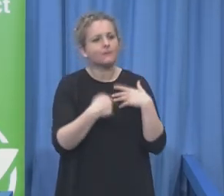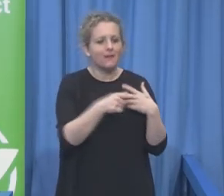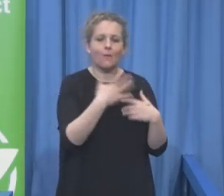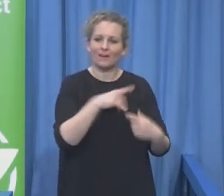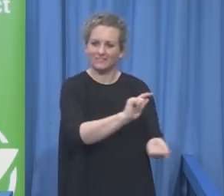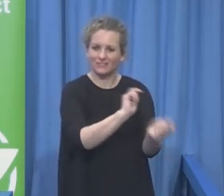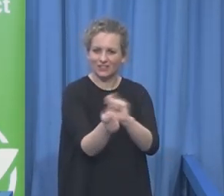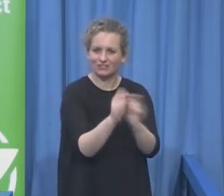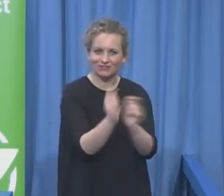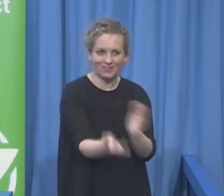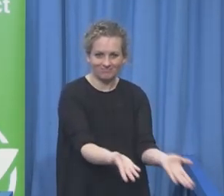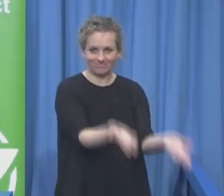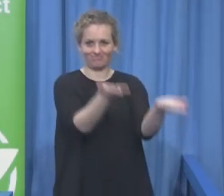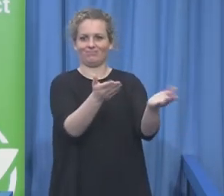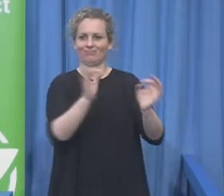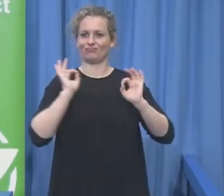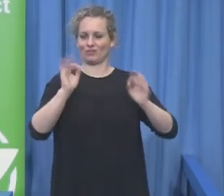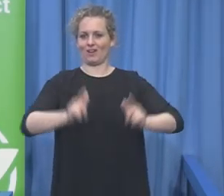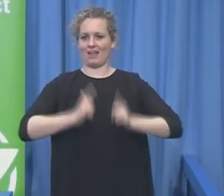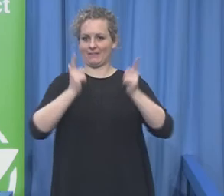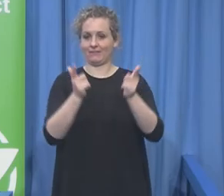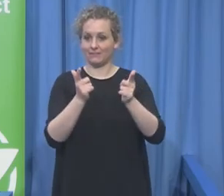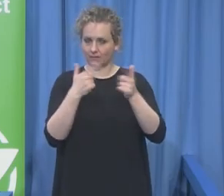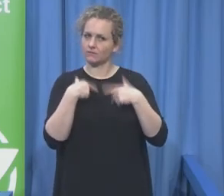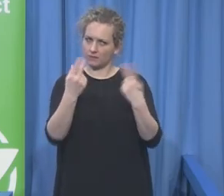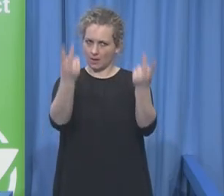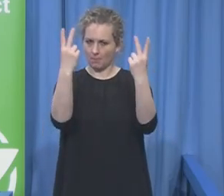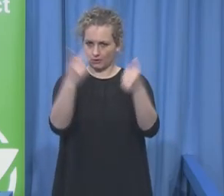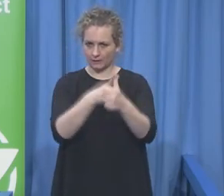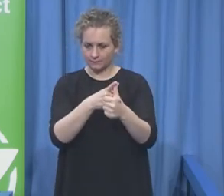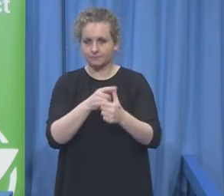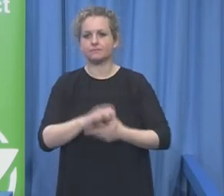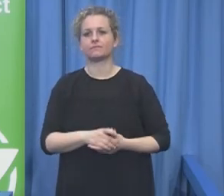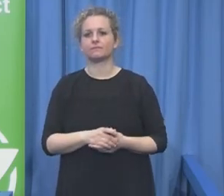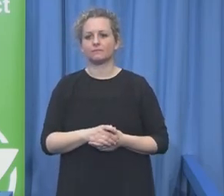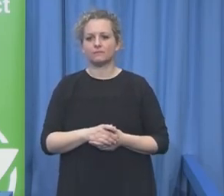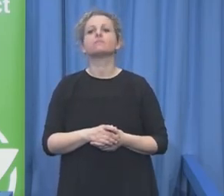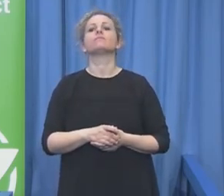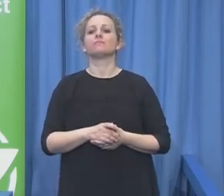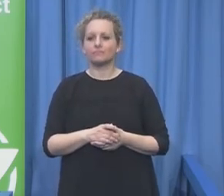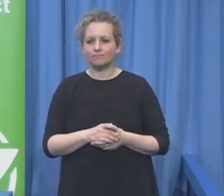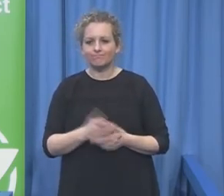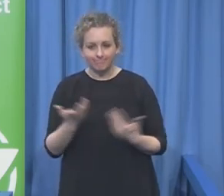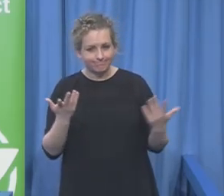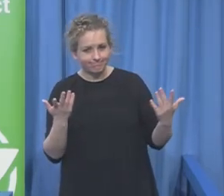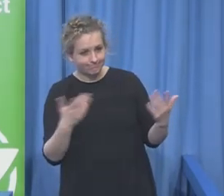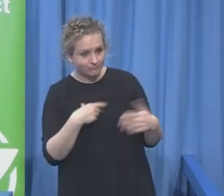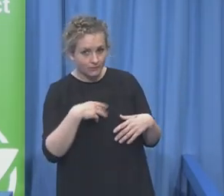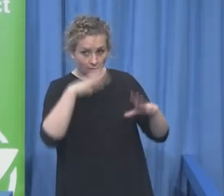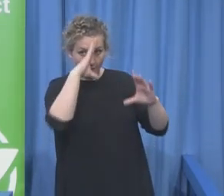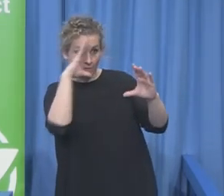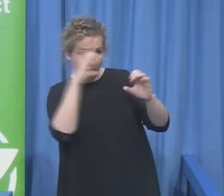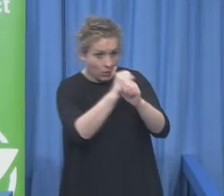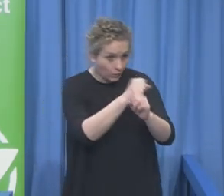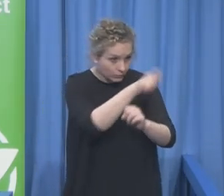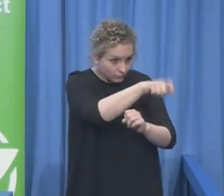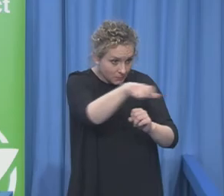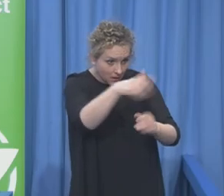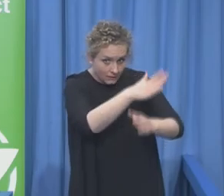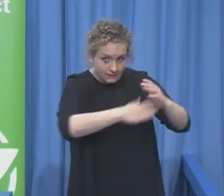the, for us, because we work only in the disability sector, it's important on how people look at this talent pool itself is a